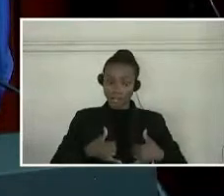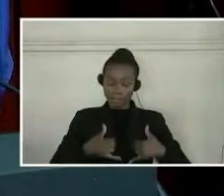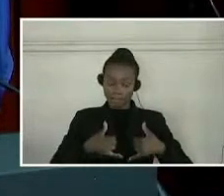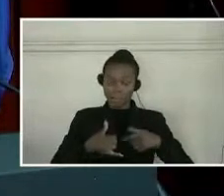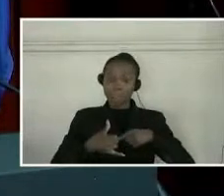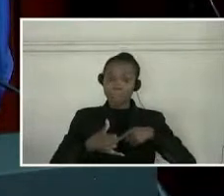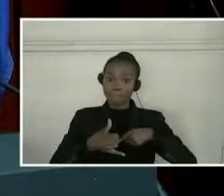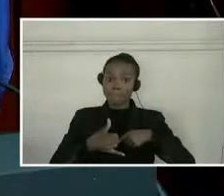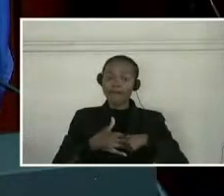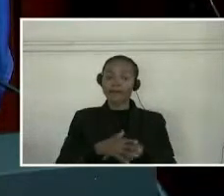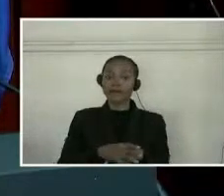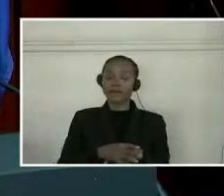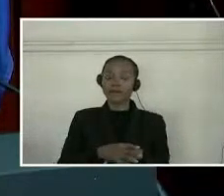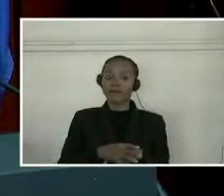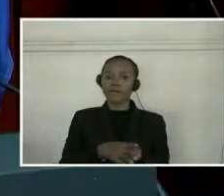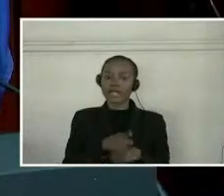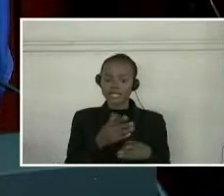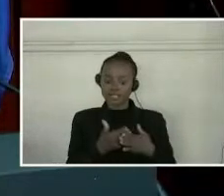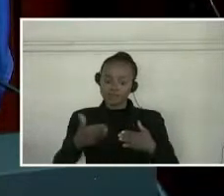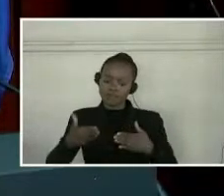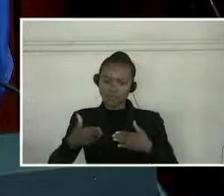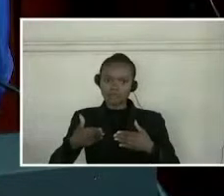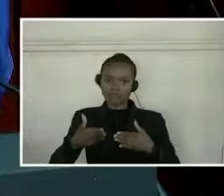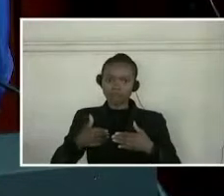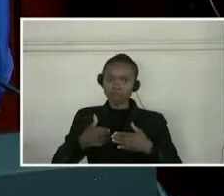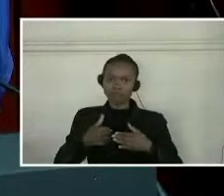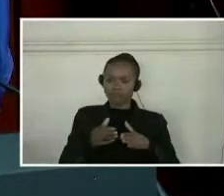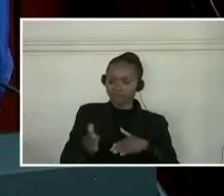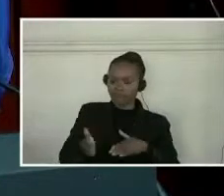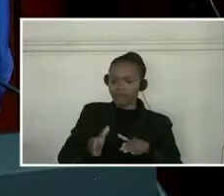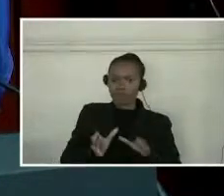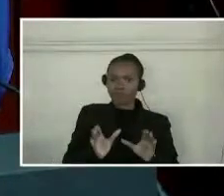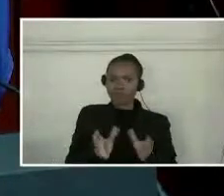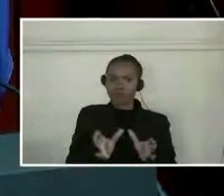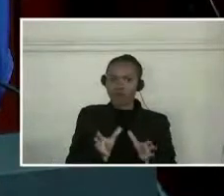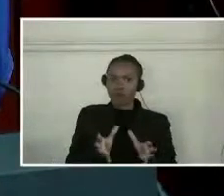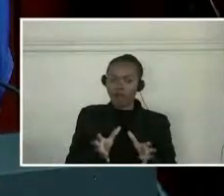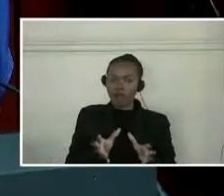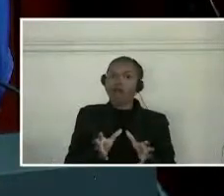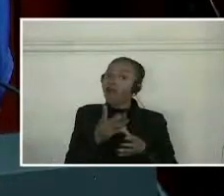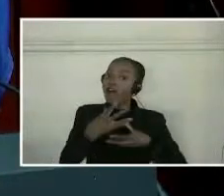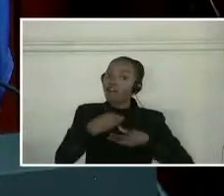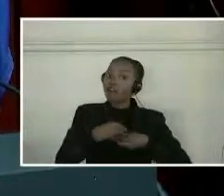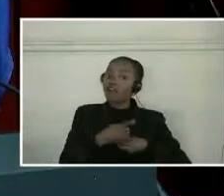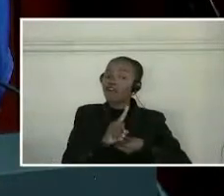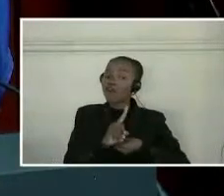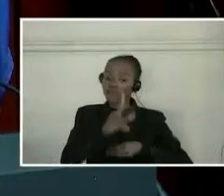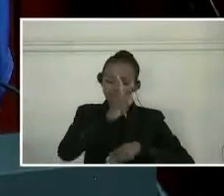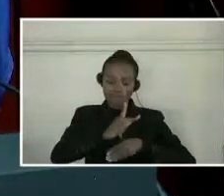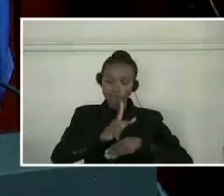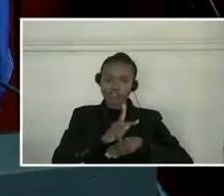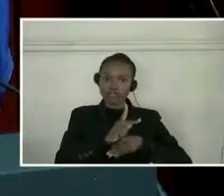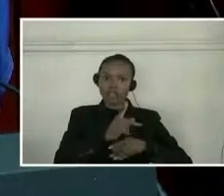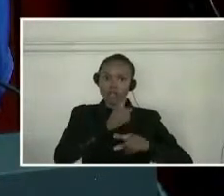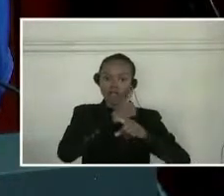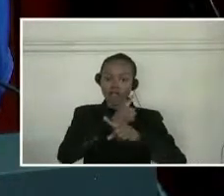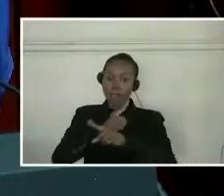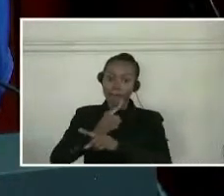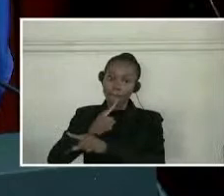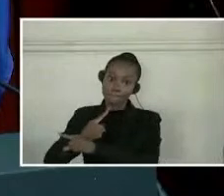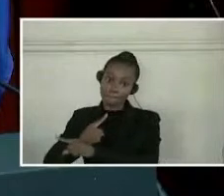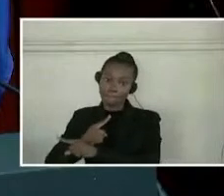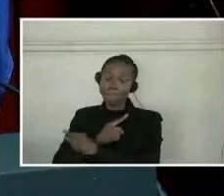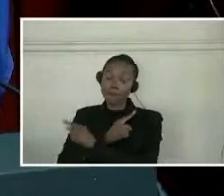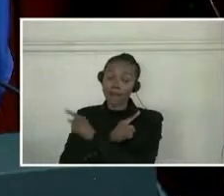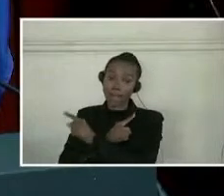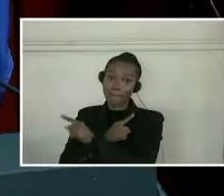premier's cup is a pre-season football tournament involving professional clubs from the province campaigning in